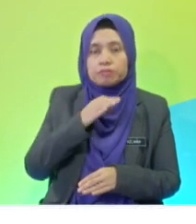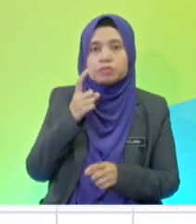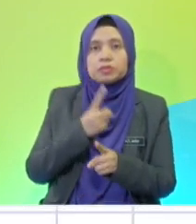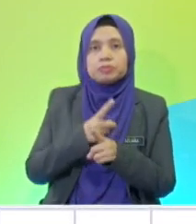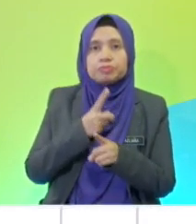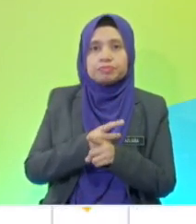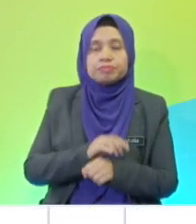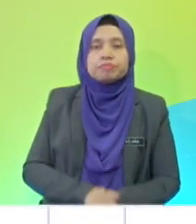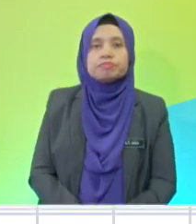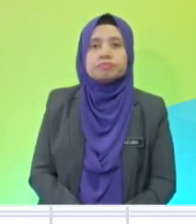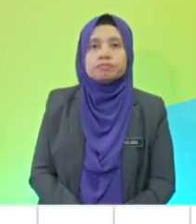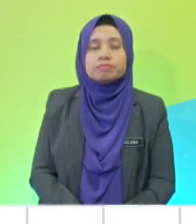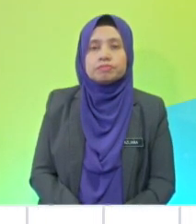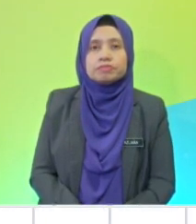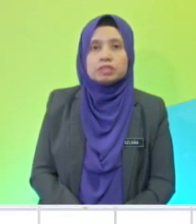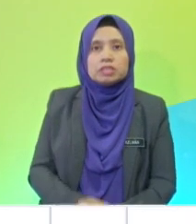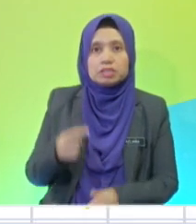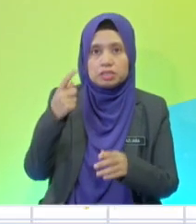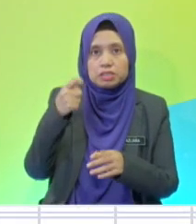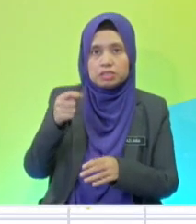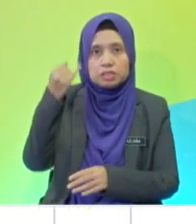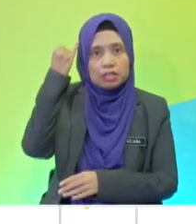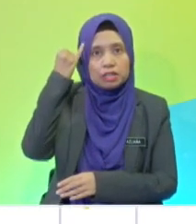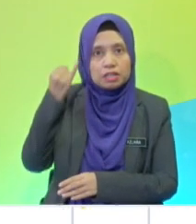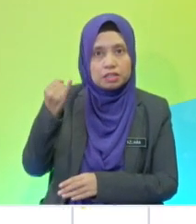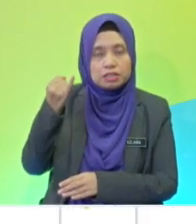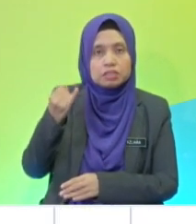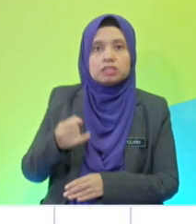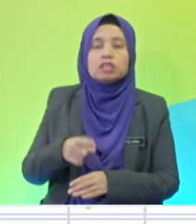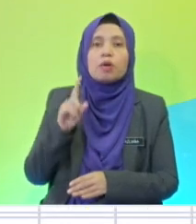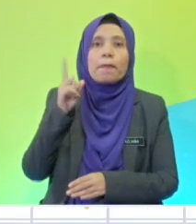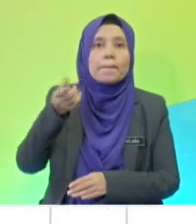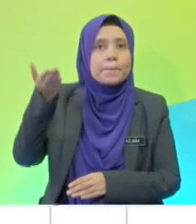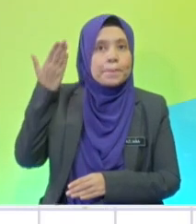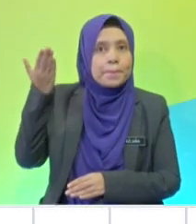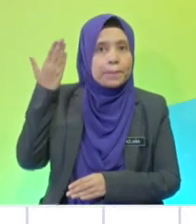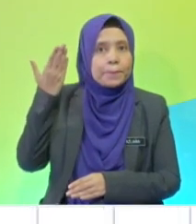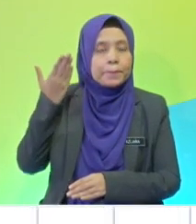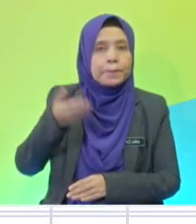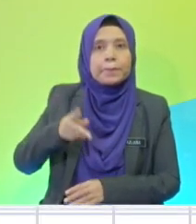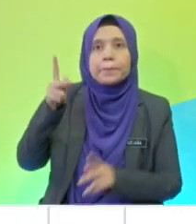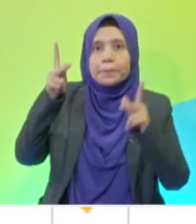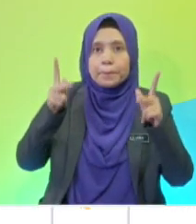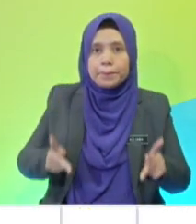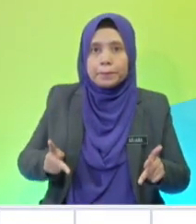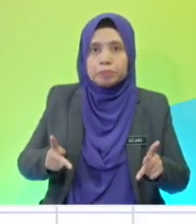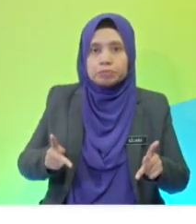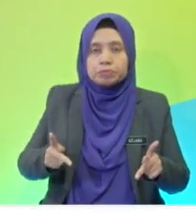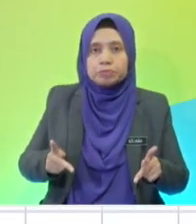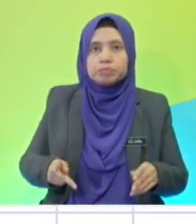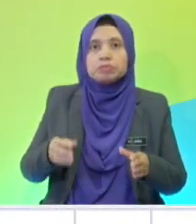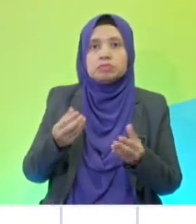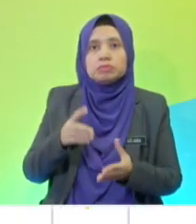right. The idea is that many years from now, people will find what we put in the